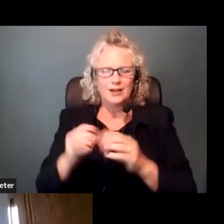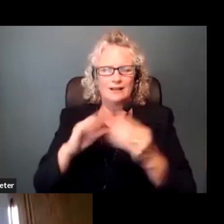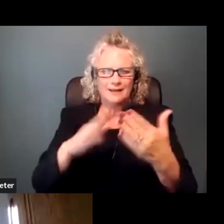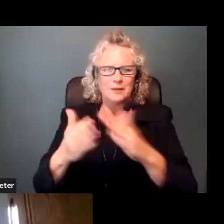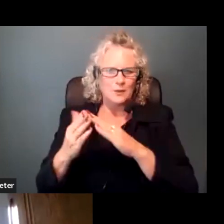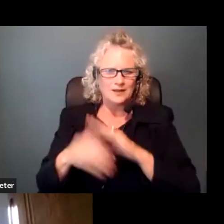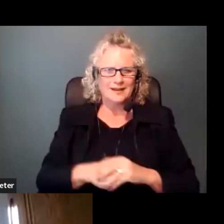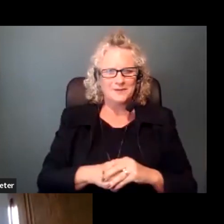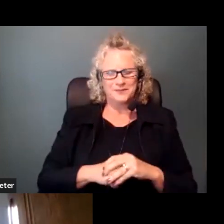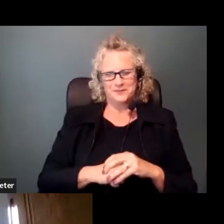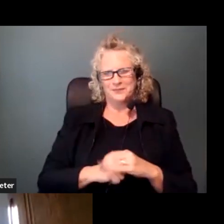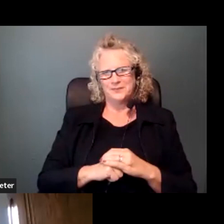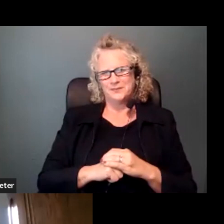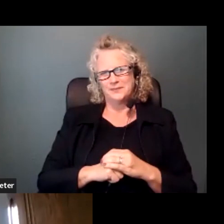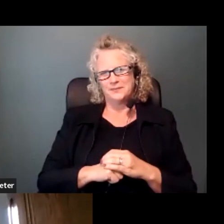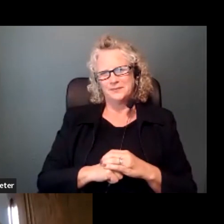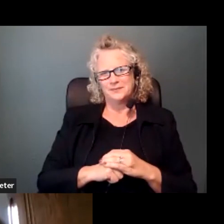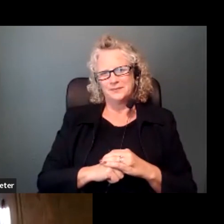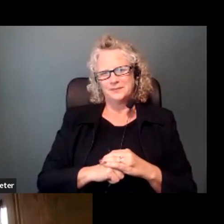Not at all. And